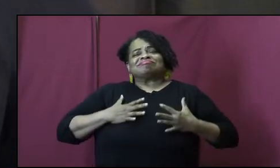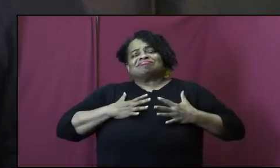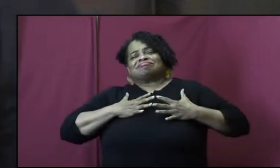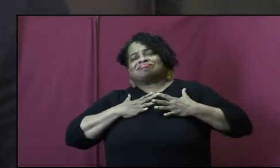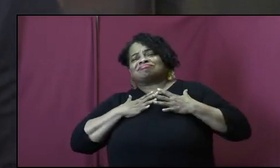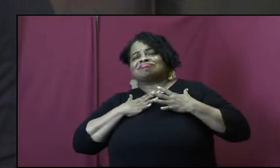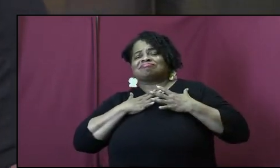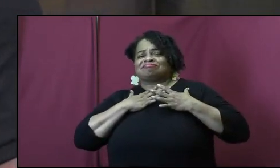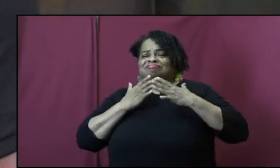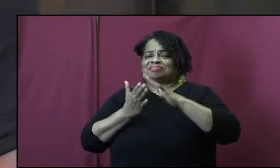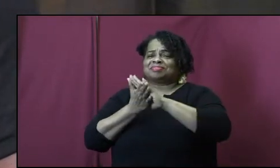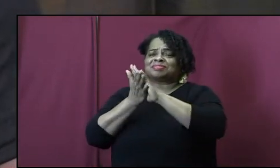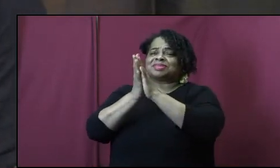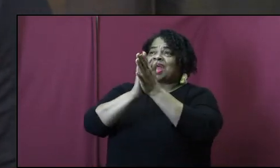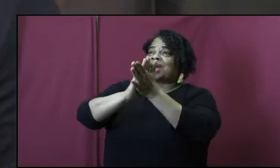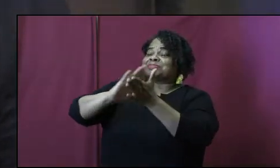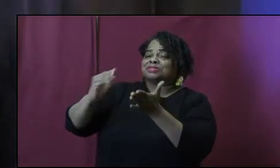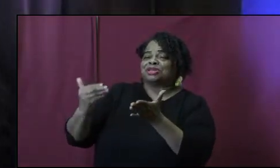brand new.